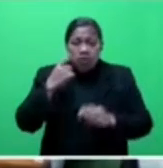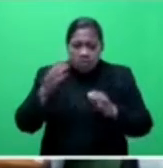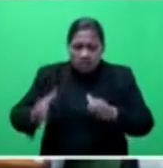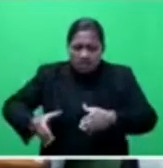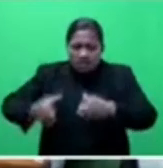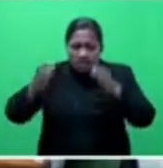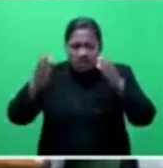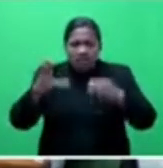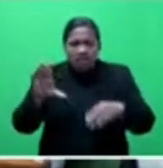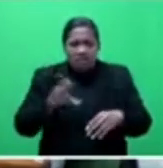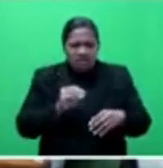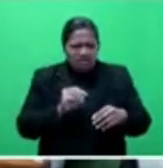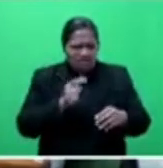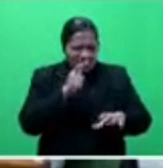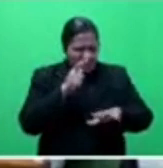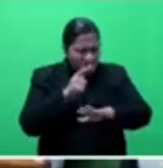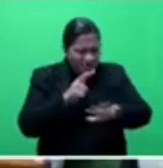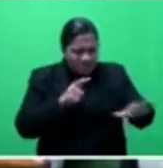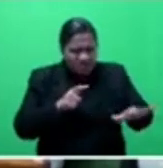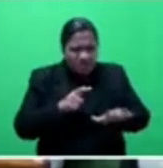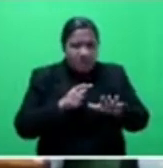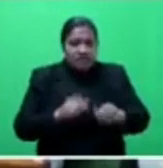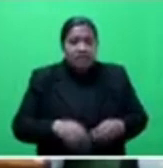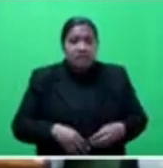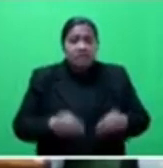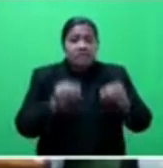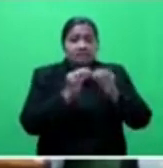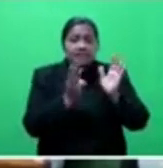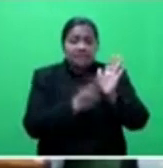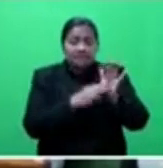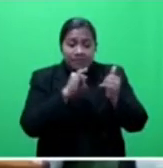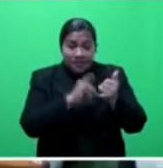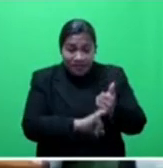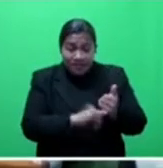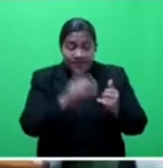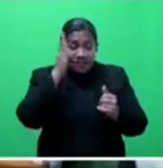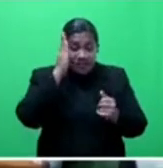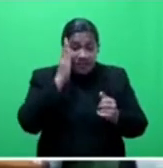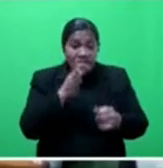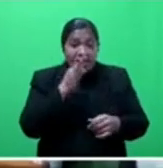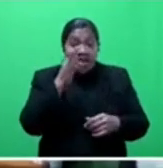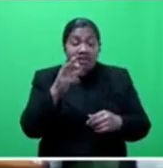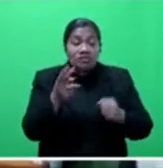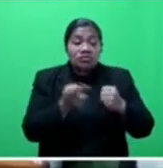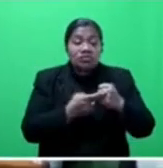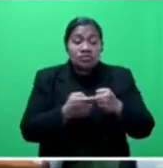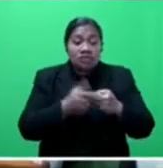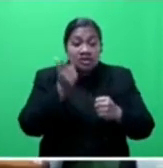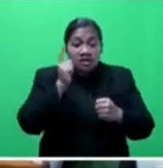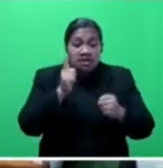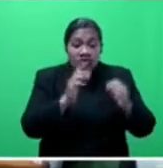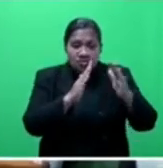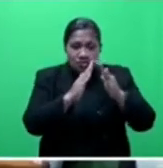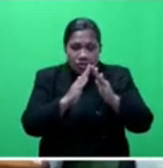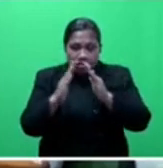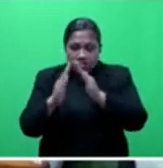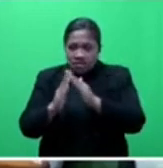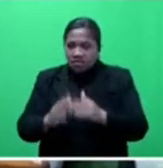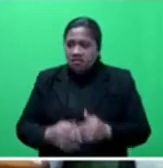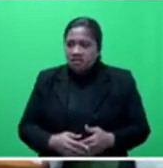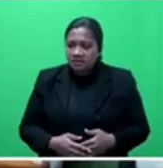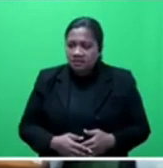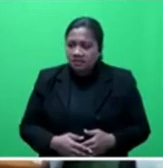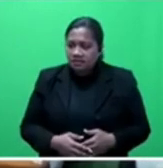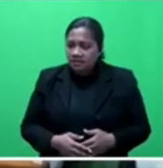and Valnivina, or from Ballantyne Memorial School where I was asked to repair teachers' quarters, which had become run down and was close to